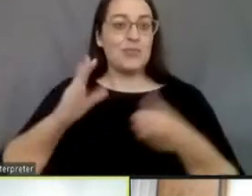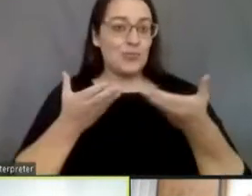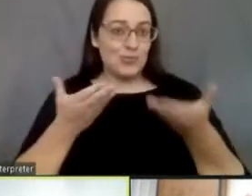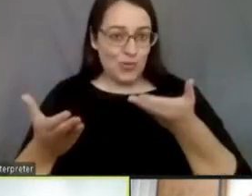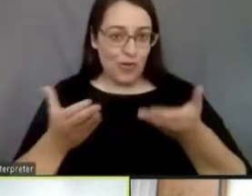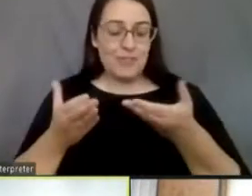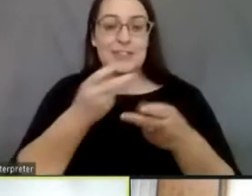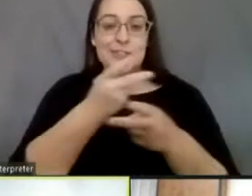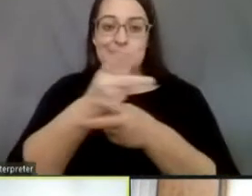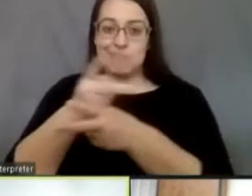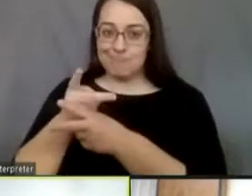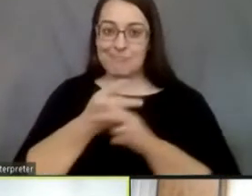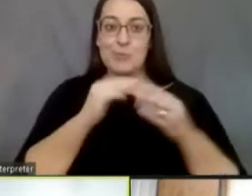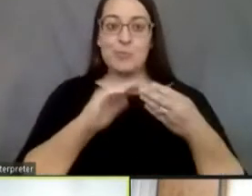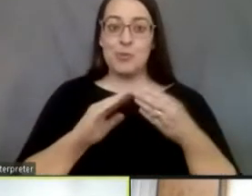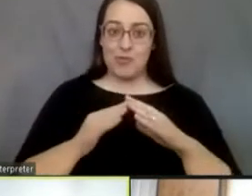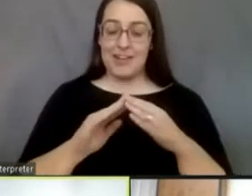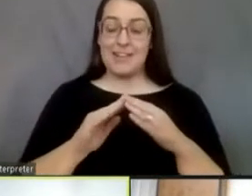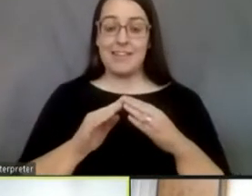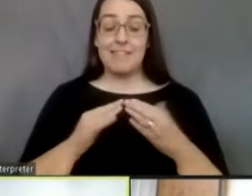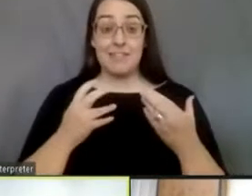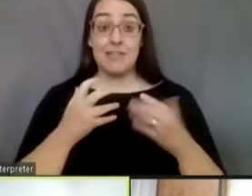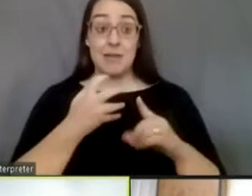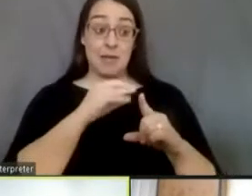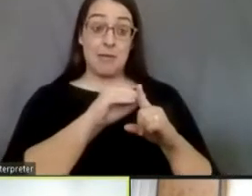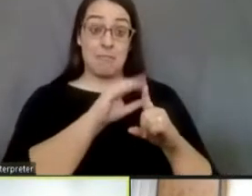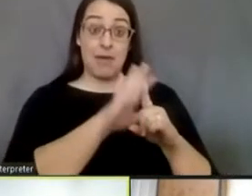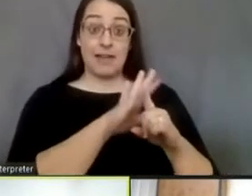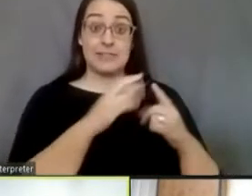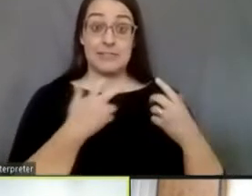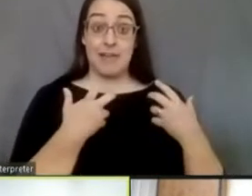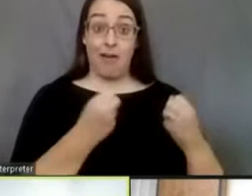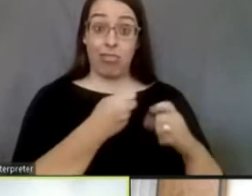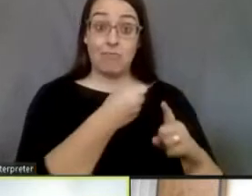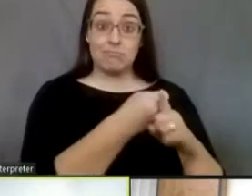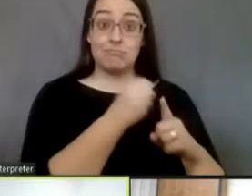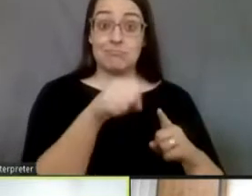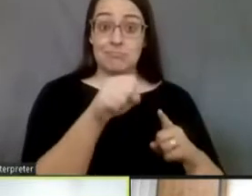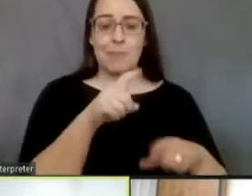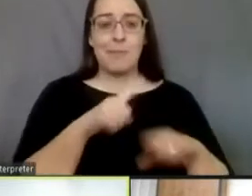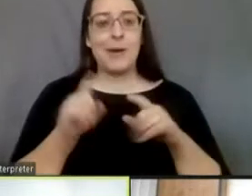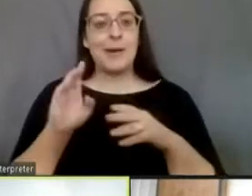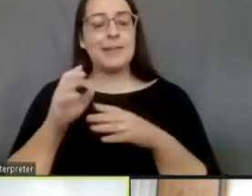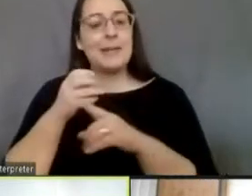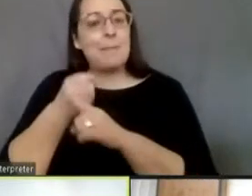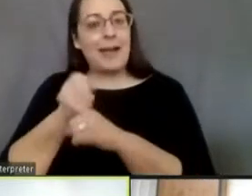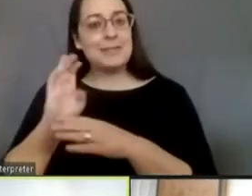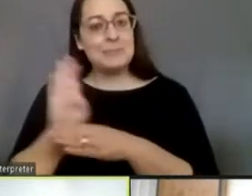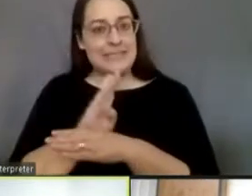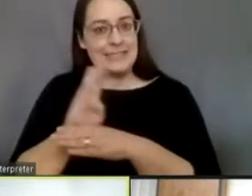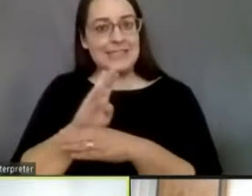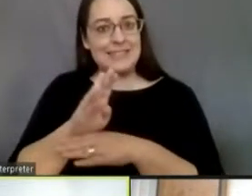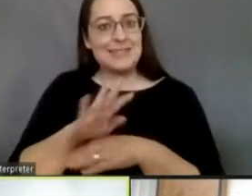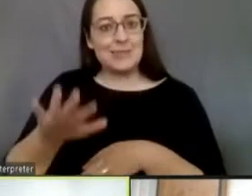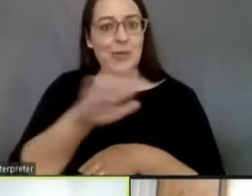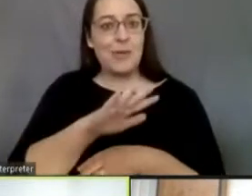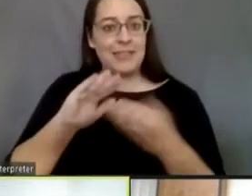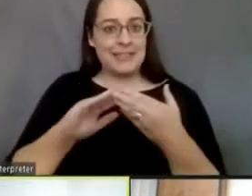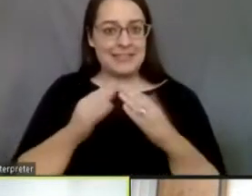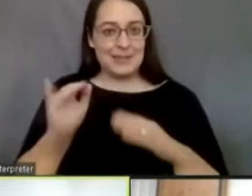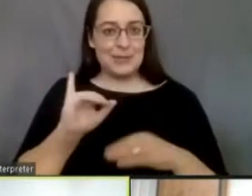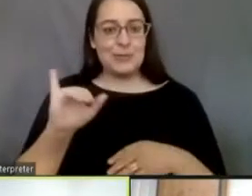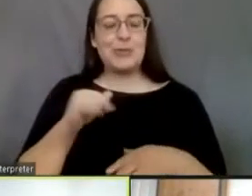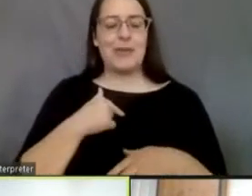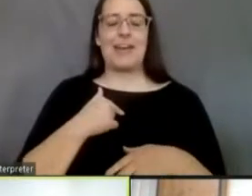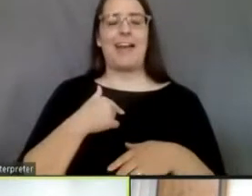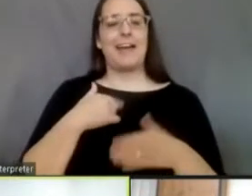our community. It does have a health impact, but it also has a business impact. And I'm really grateful that they can see the tie